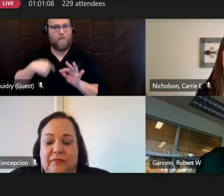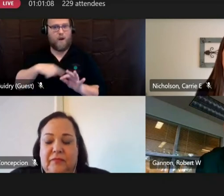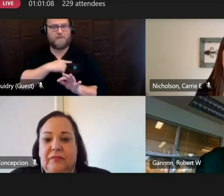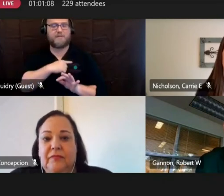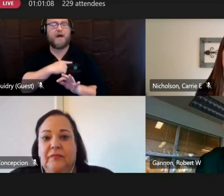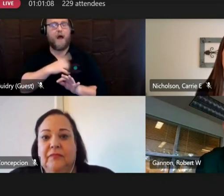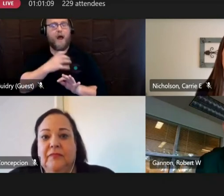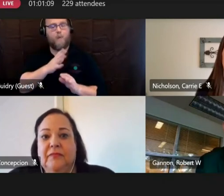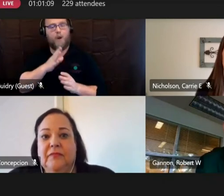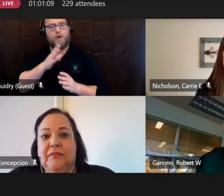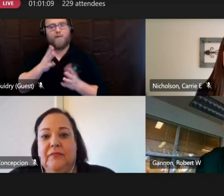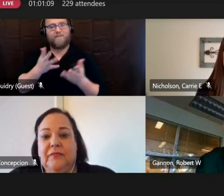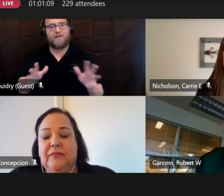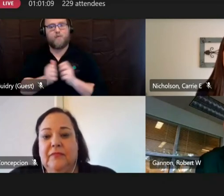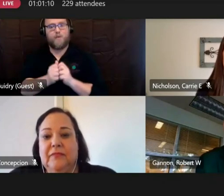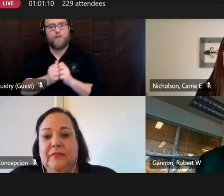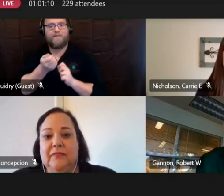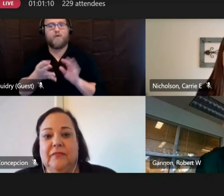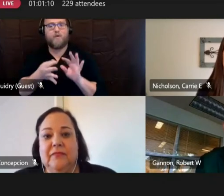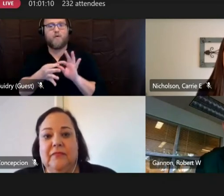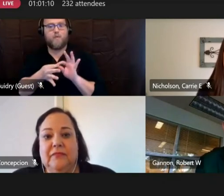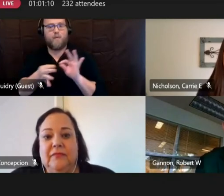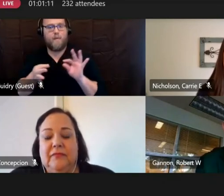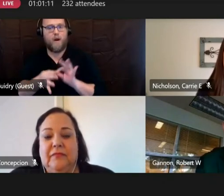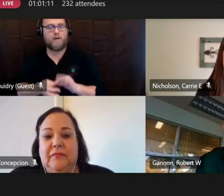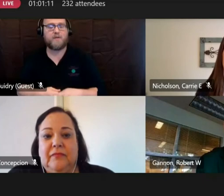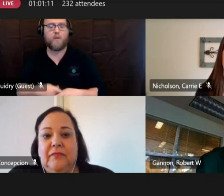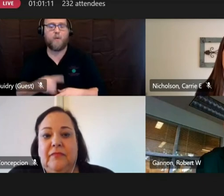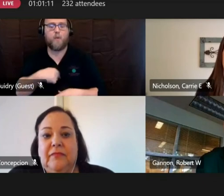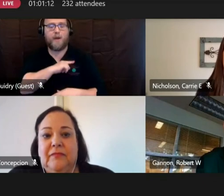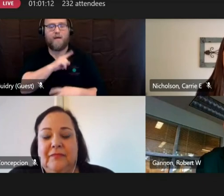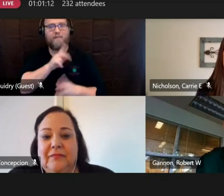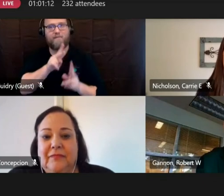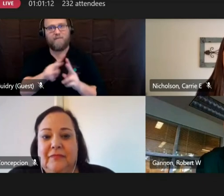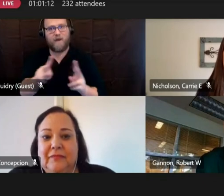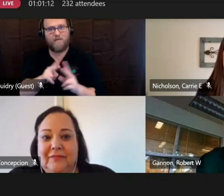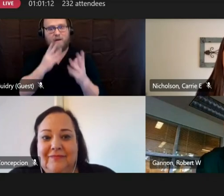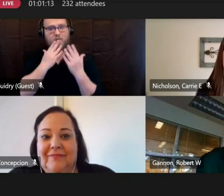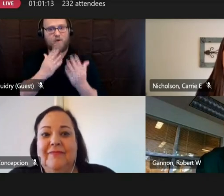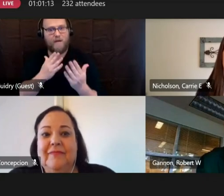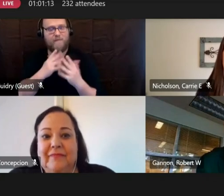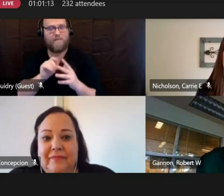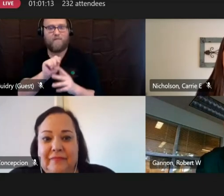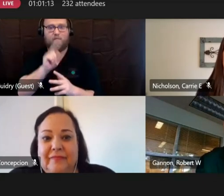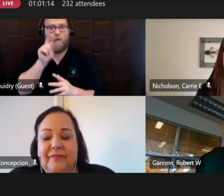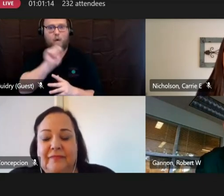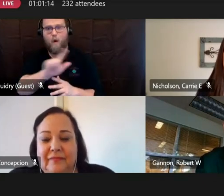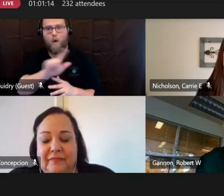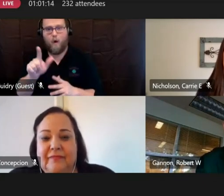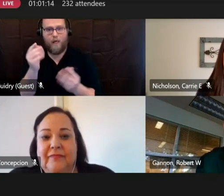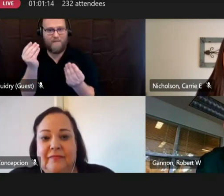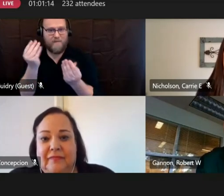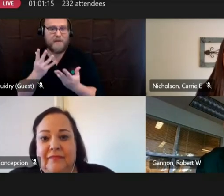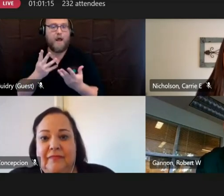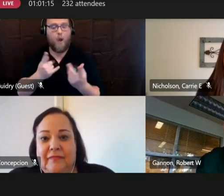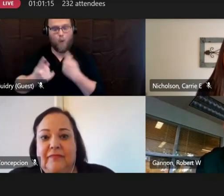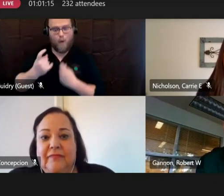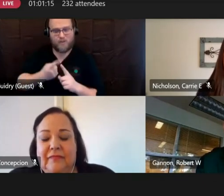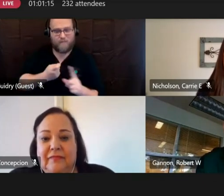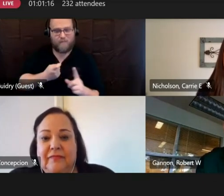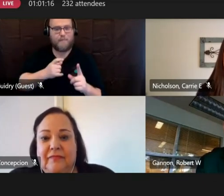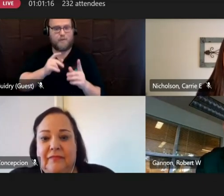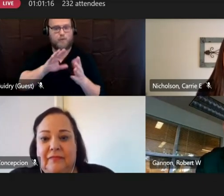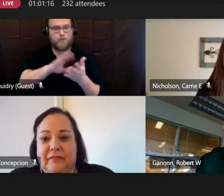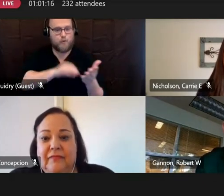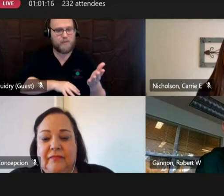First, we are deeply grateful for all the information that is coming to us, the questions from students, from families, from educators,